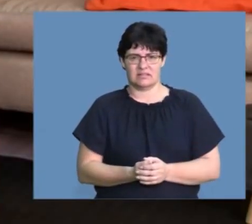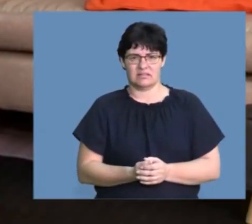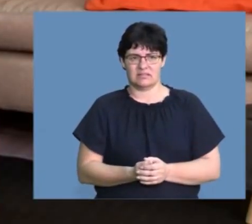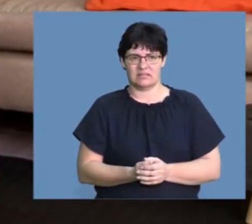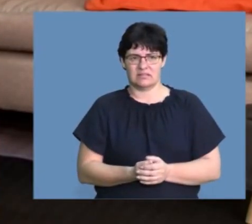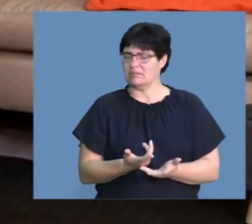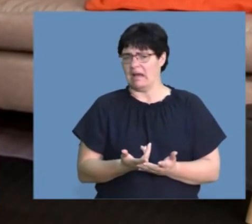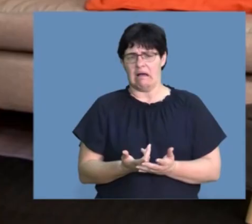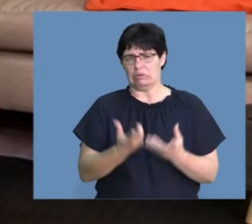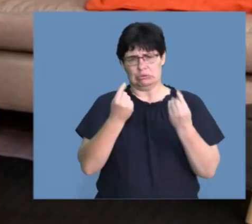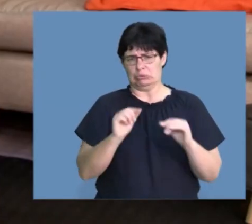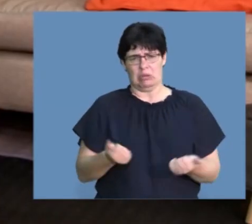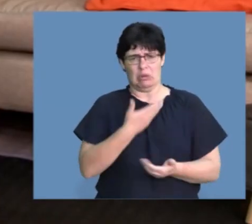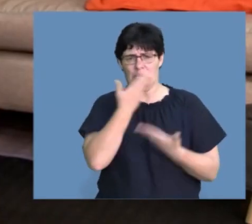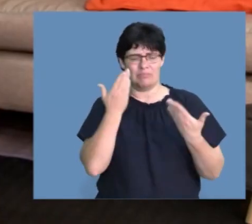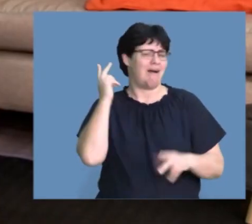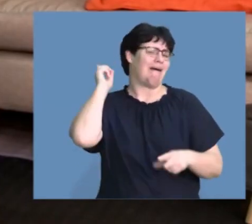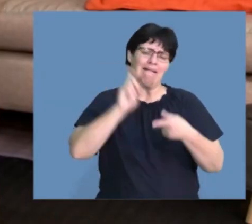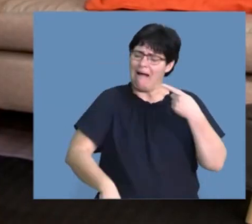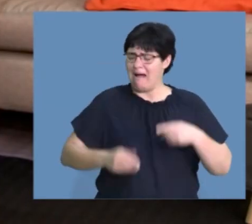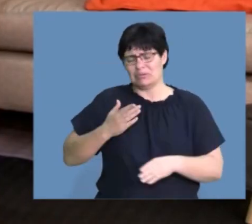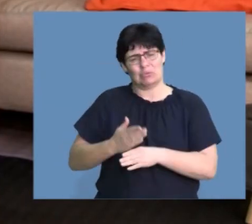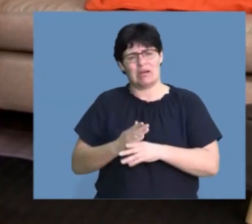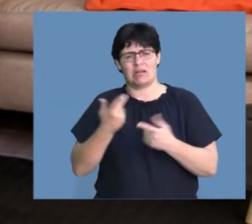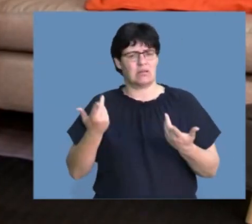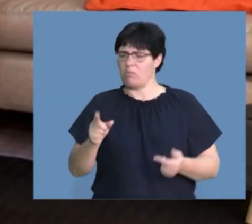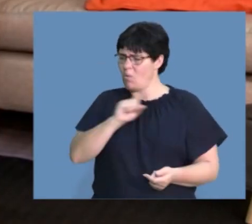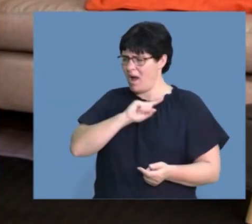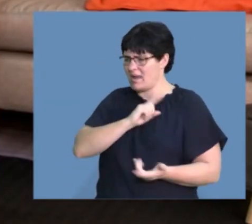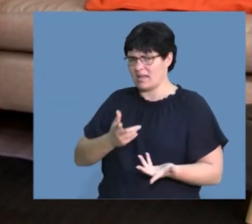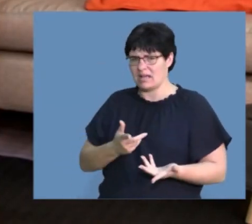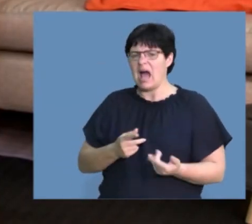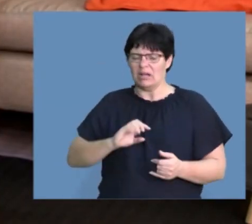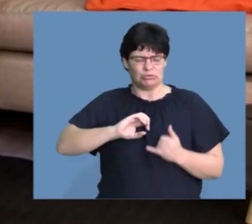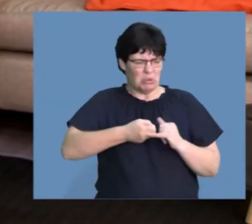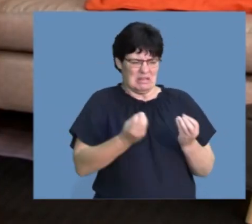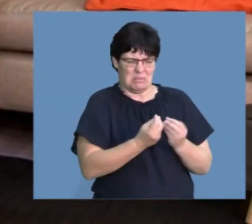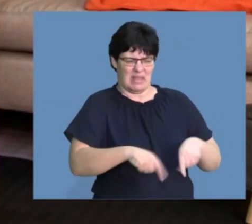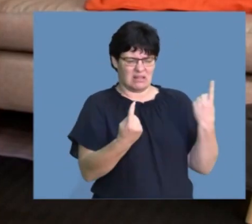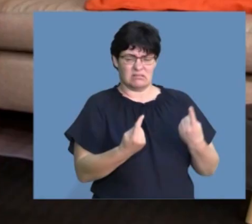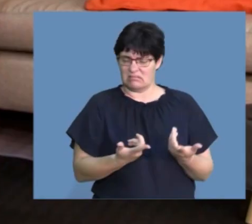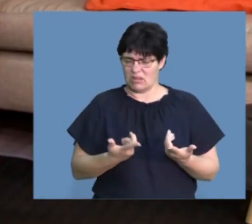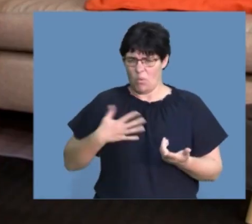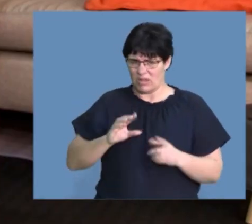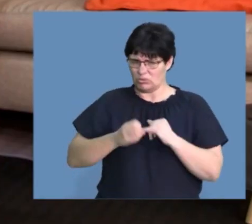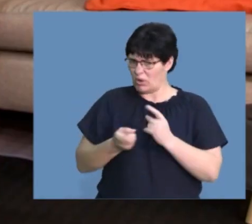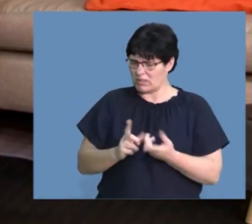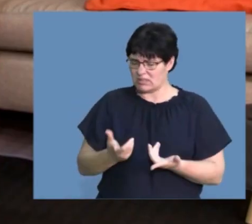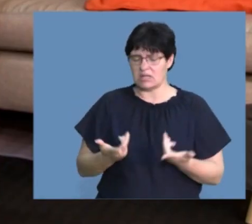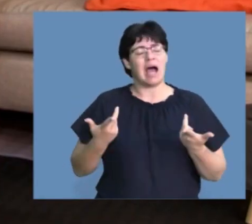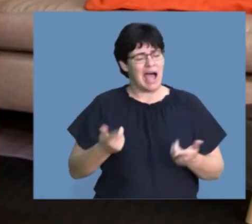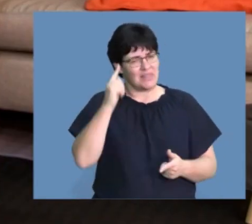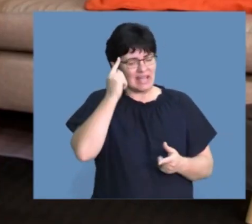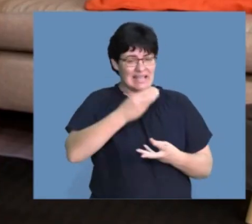All right, clearly you're not doing well. It can't work. Why? I think we need to try something else. Okay, what are you going to try? I think we need to